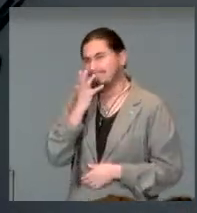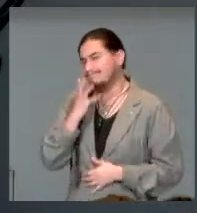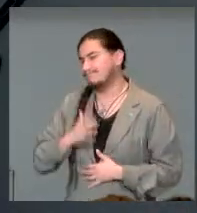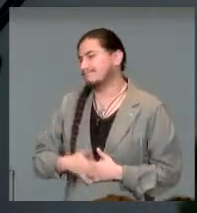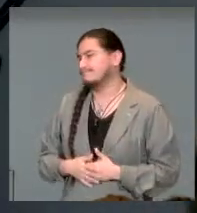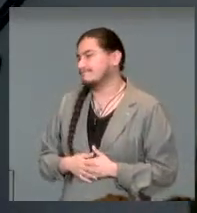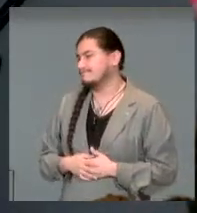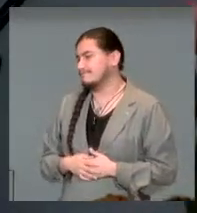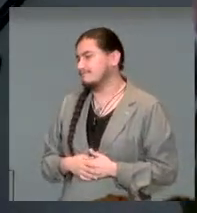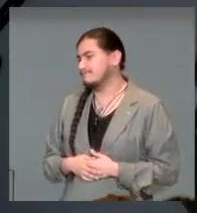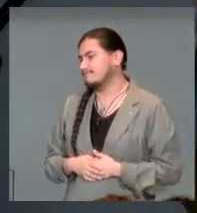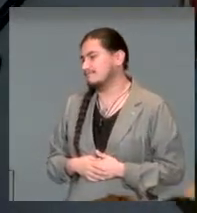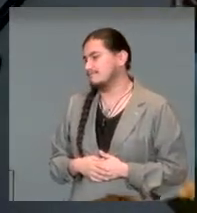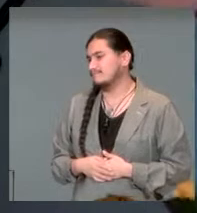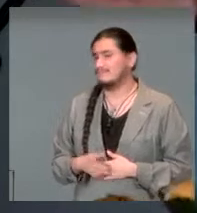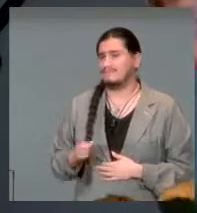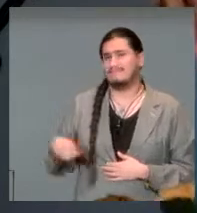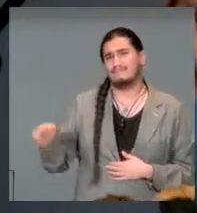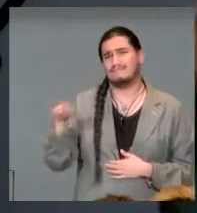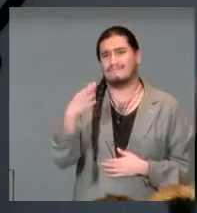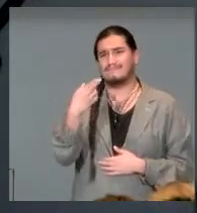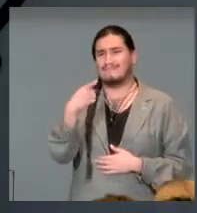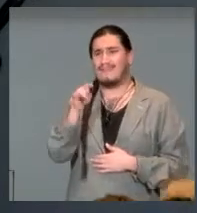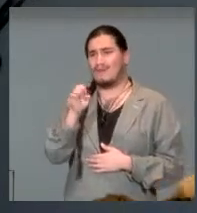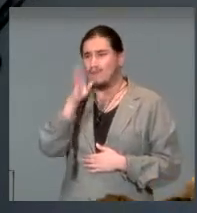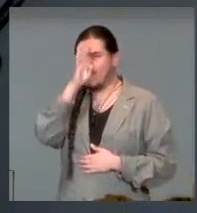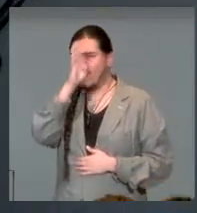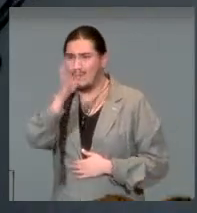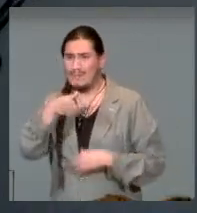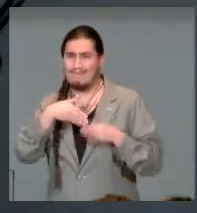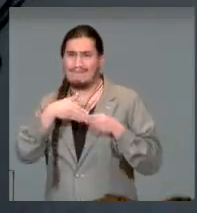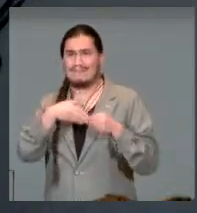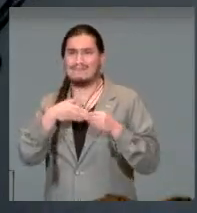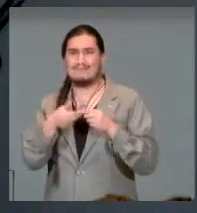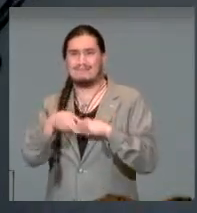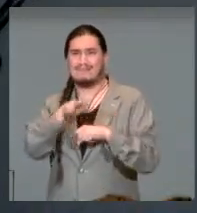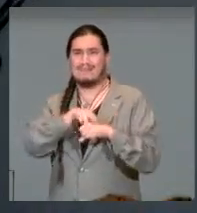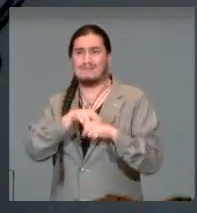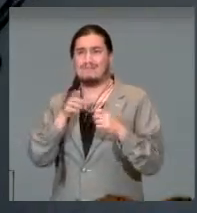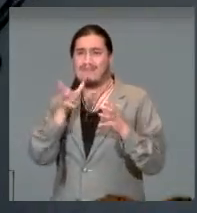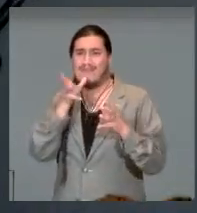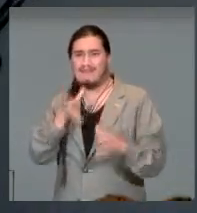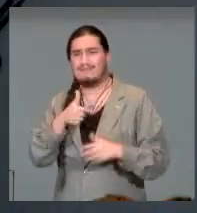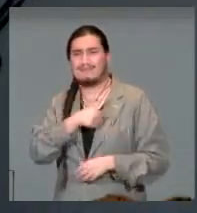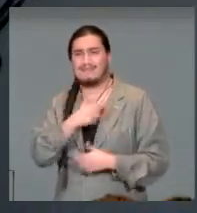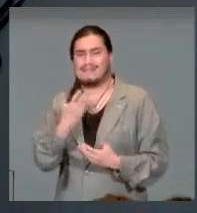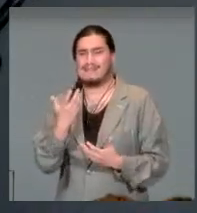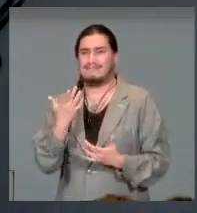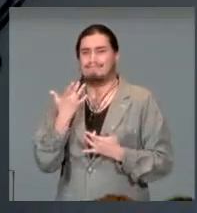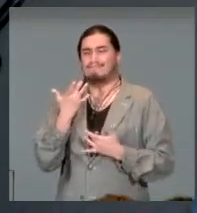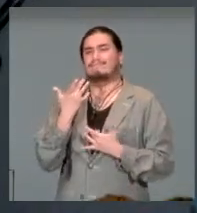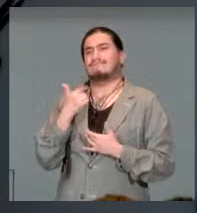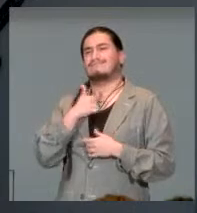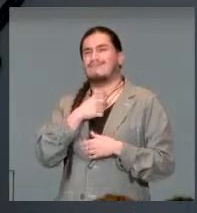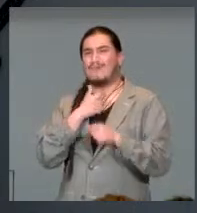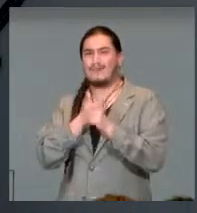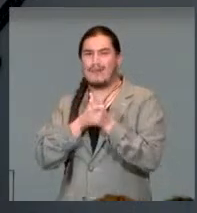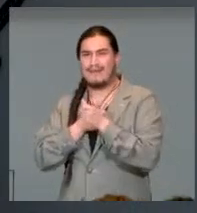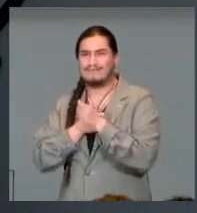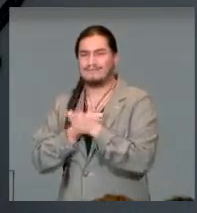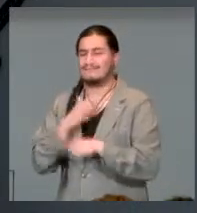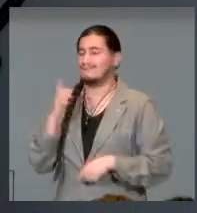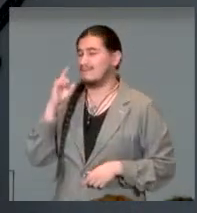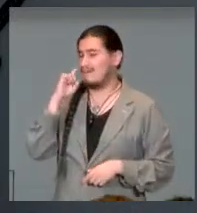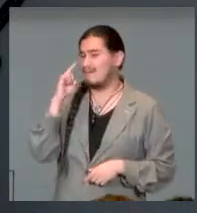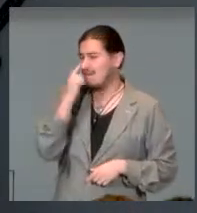To this hetero flexible nation that hates me, I'm a threat. These soil brown